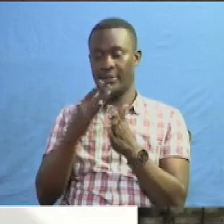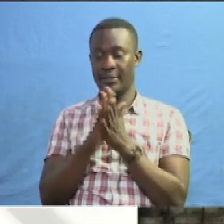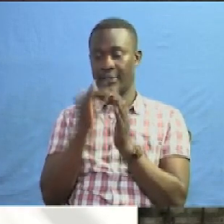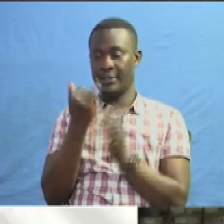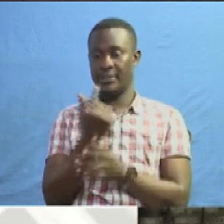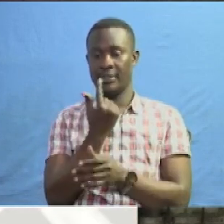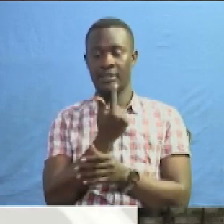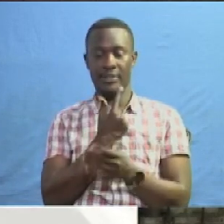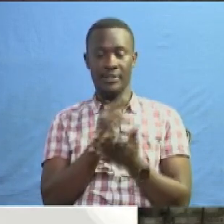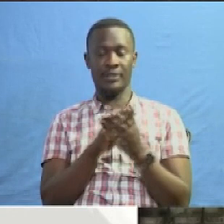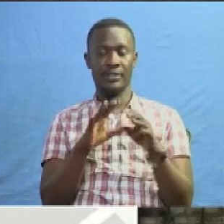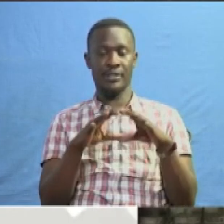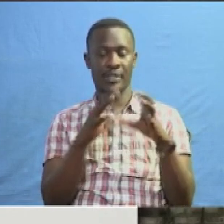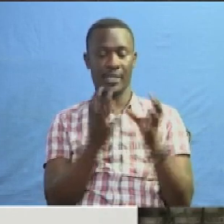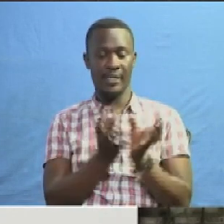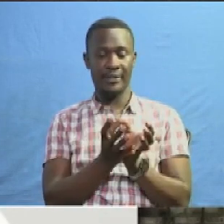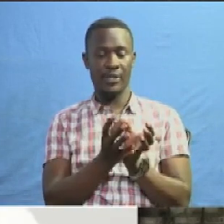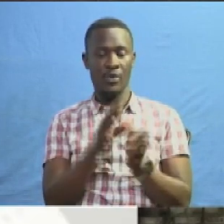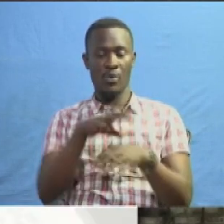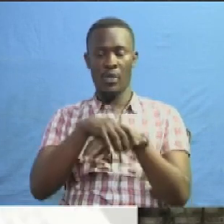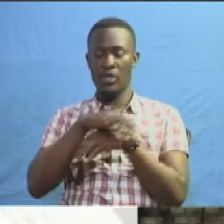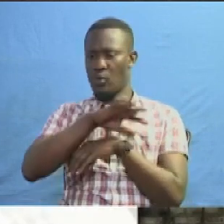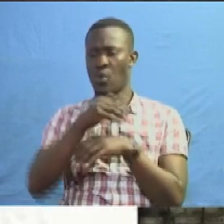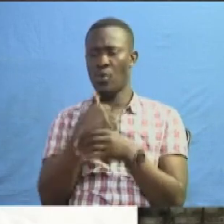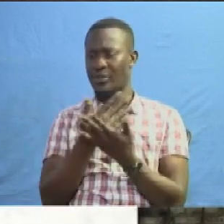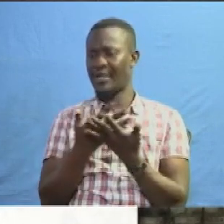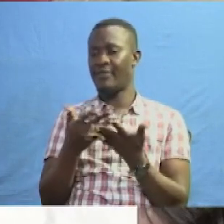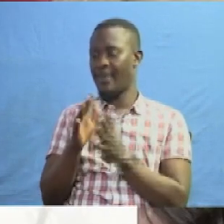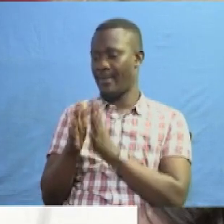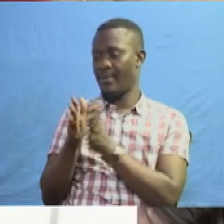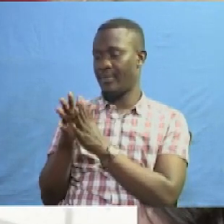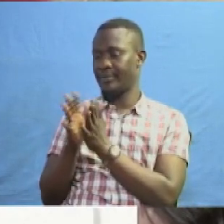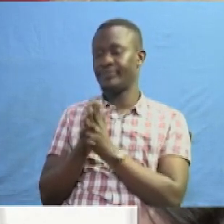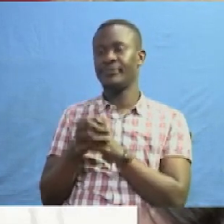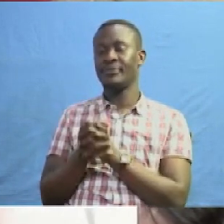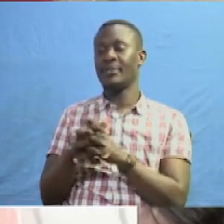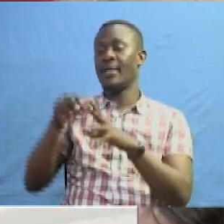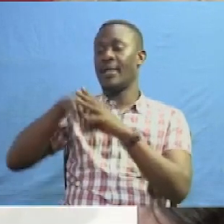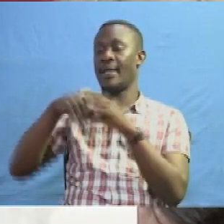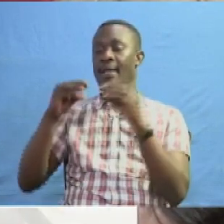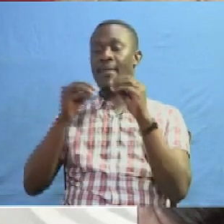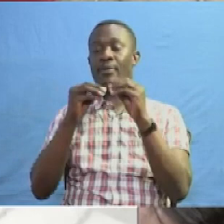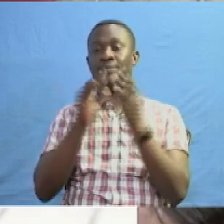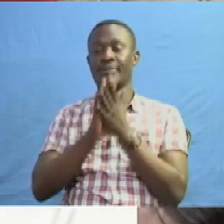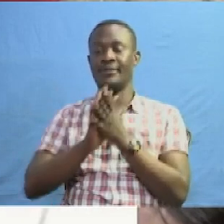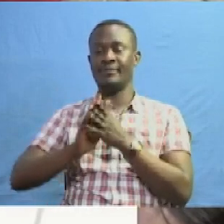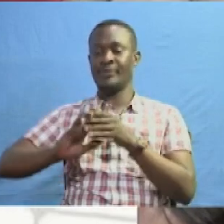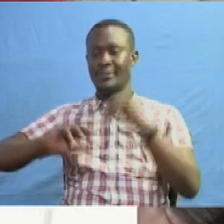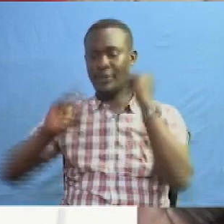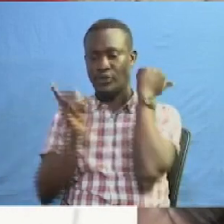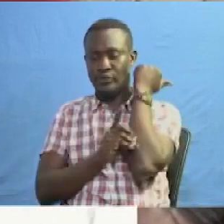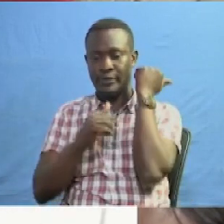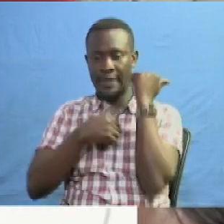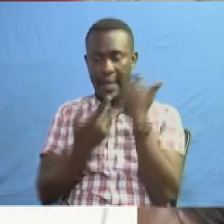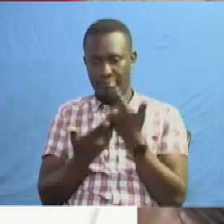class, you'll always be getting those intelligence and have suggestion boxes. In the meeting, indiscipline among students was